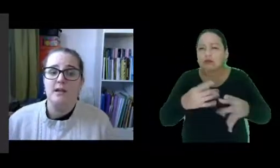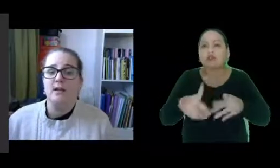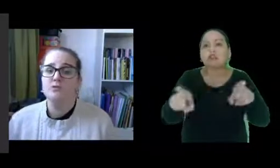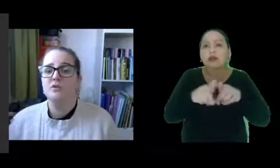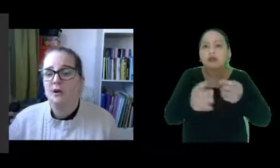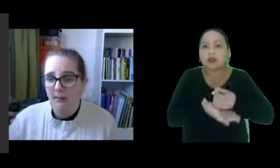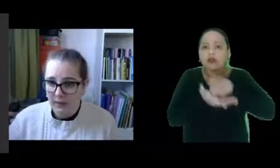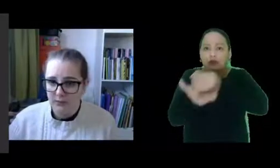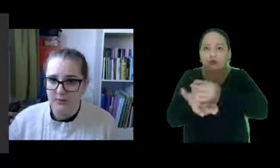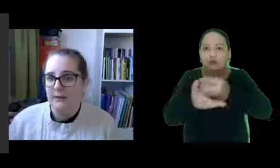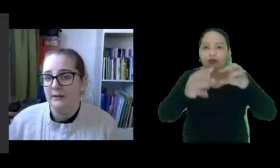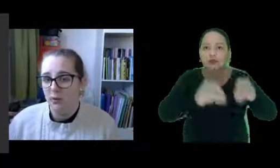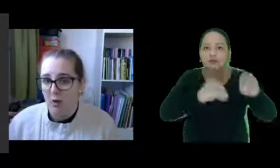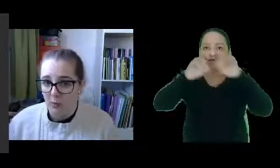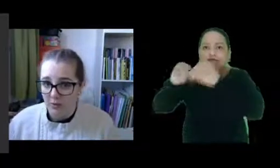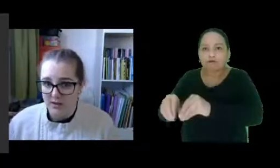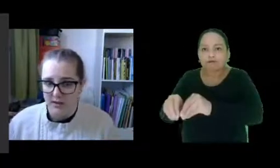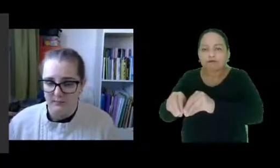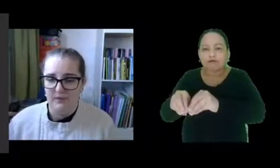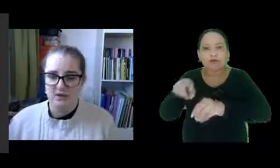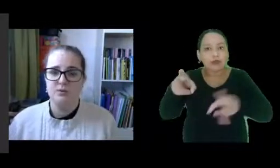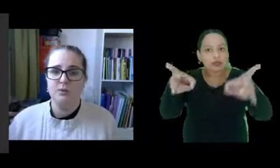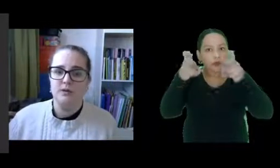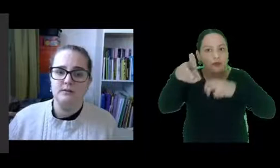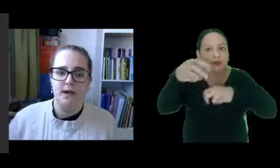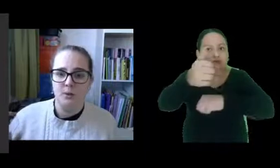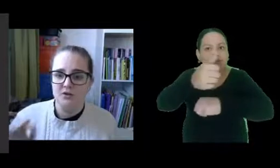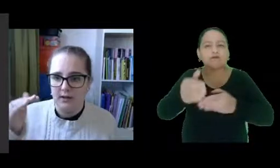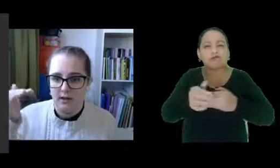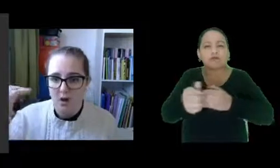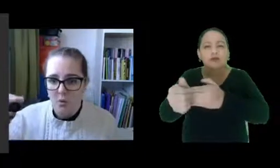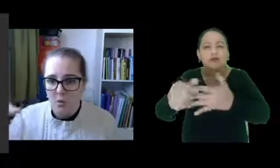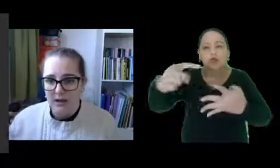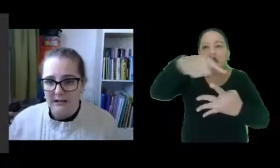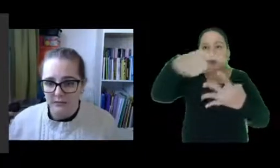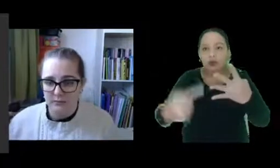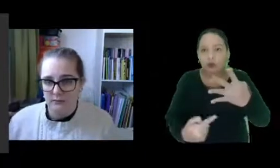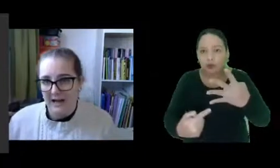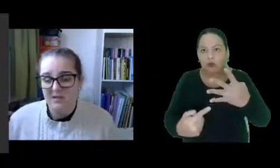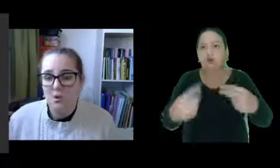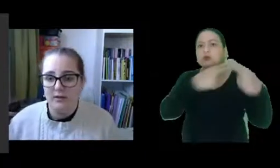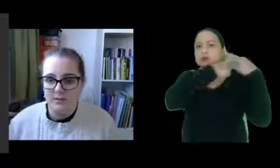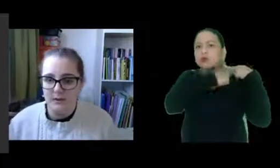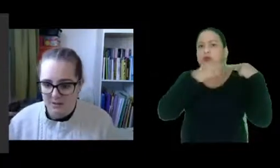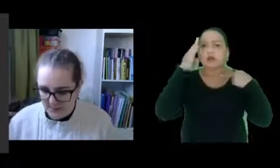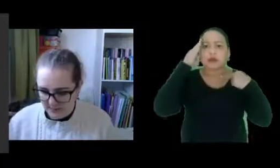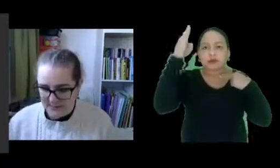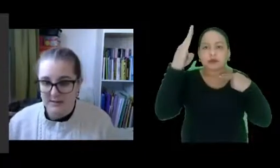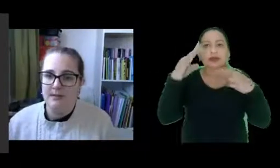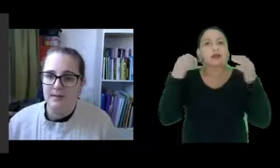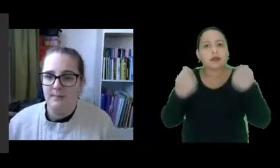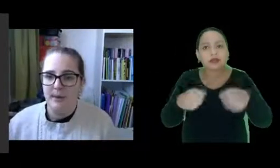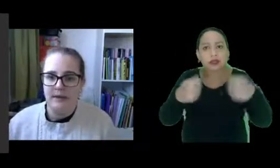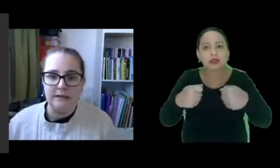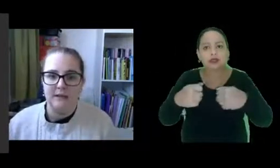description. In addition, he acts as the guide, assisting in the displacement. See that there are 4 main